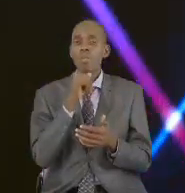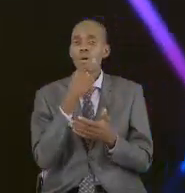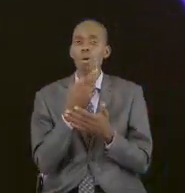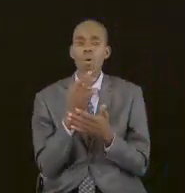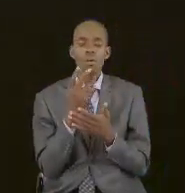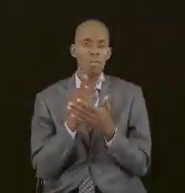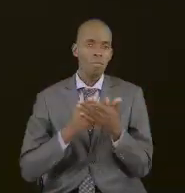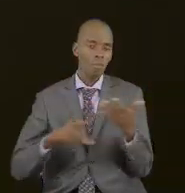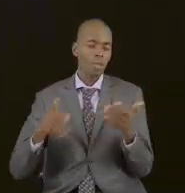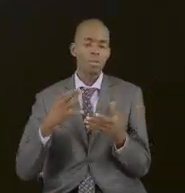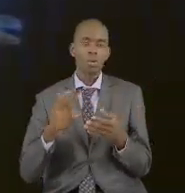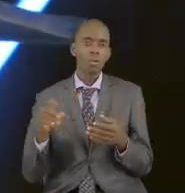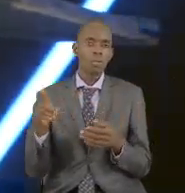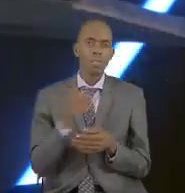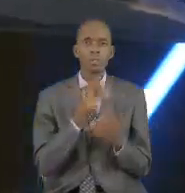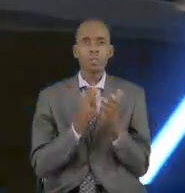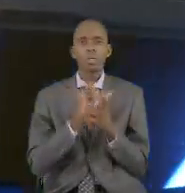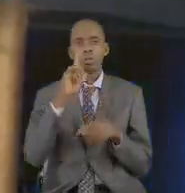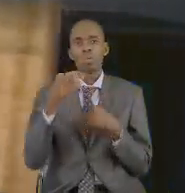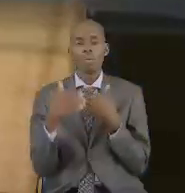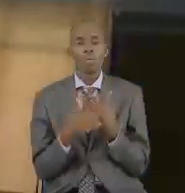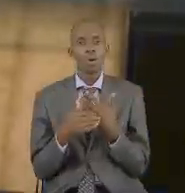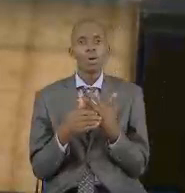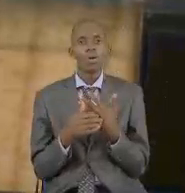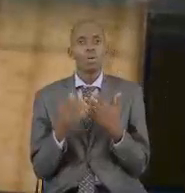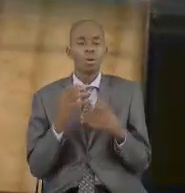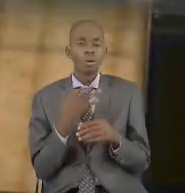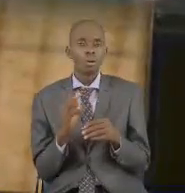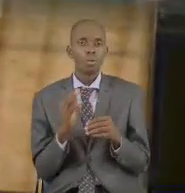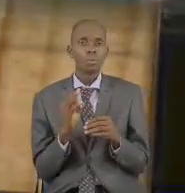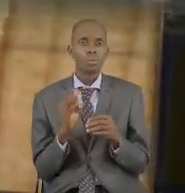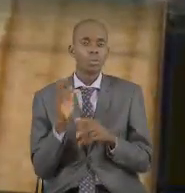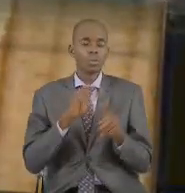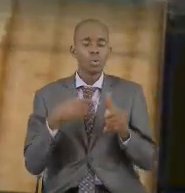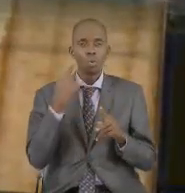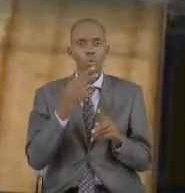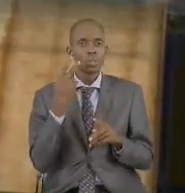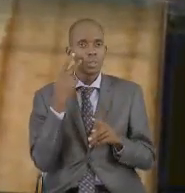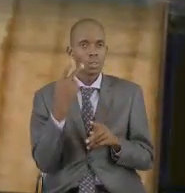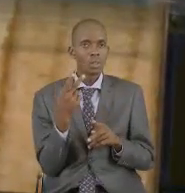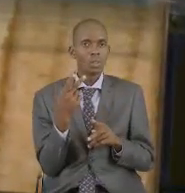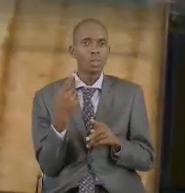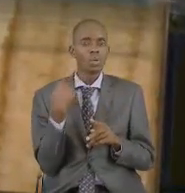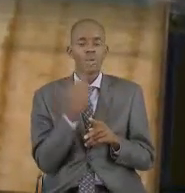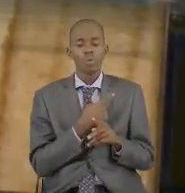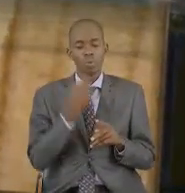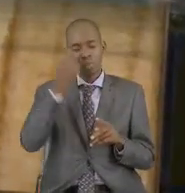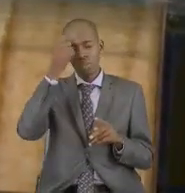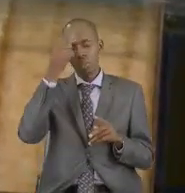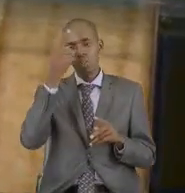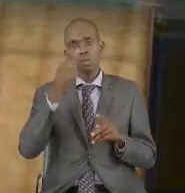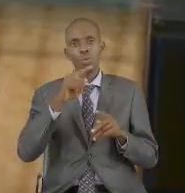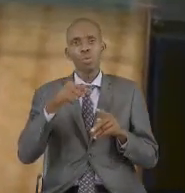unto perdition, but those who pursue, who persevere, who go on until